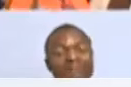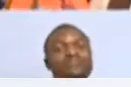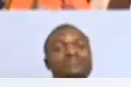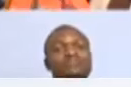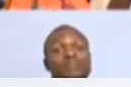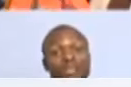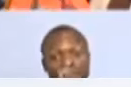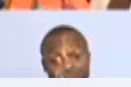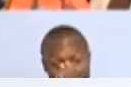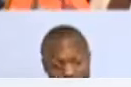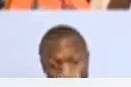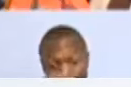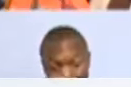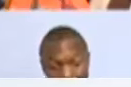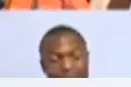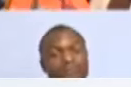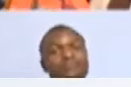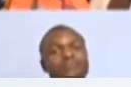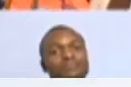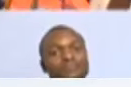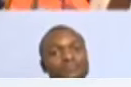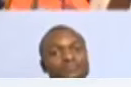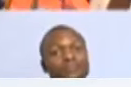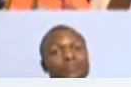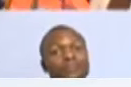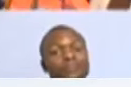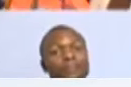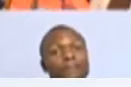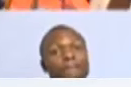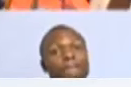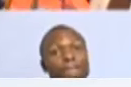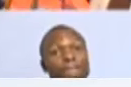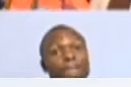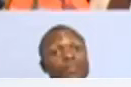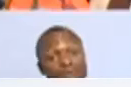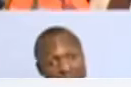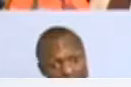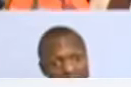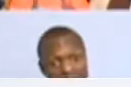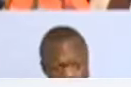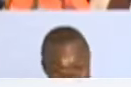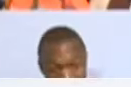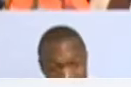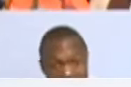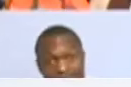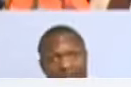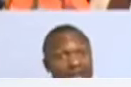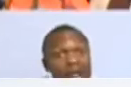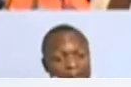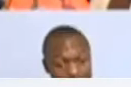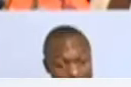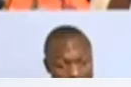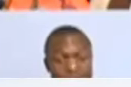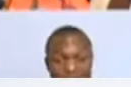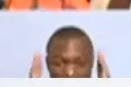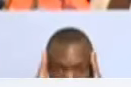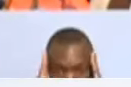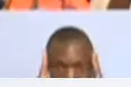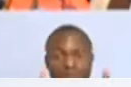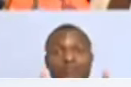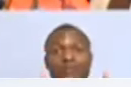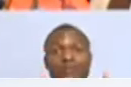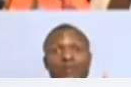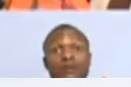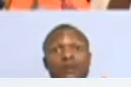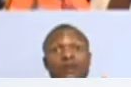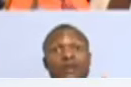Madam Speaker, I wish members of parliament and the citizens to pay particular attention to the way these